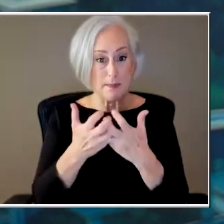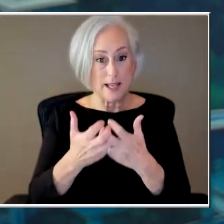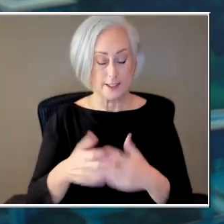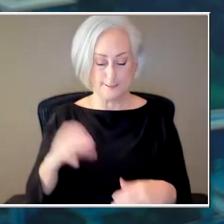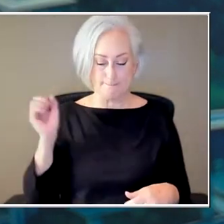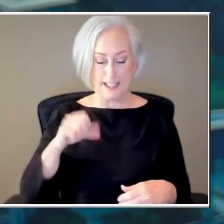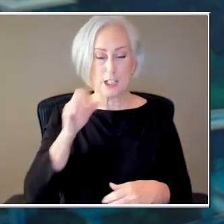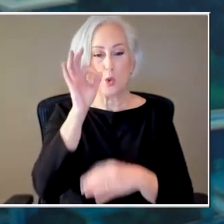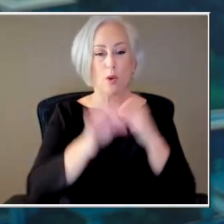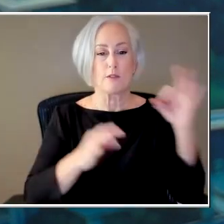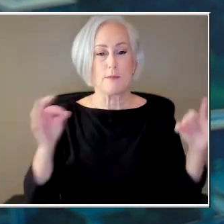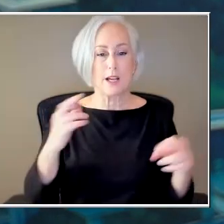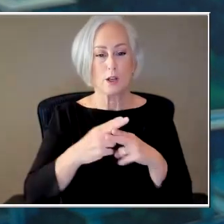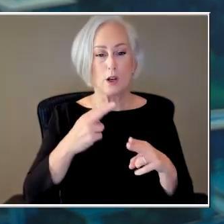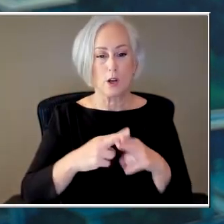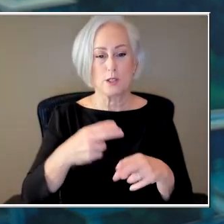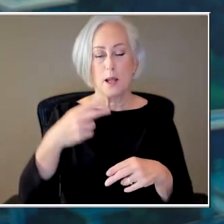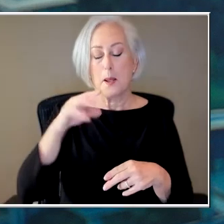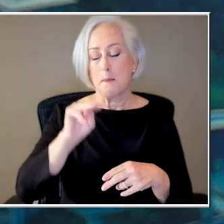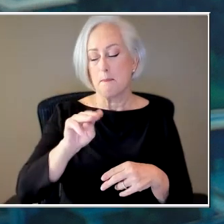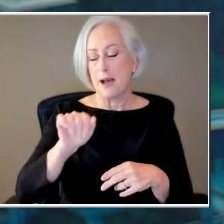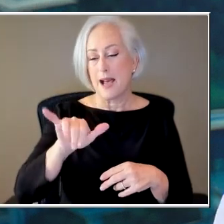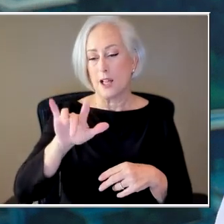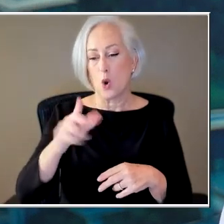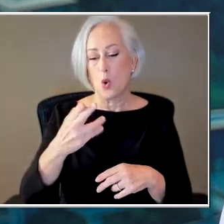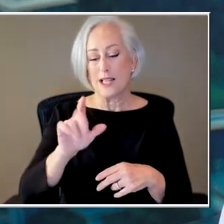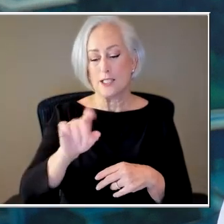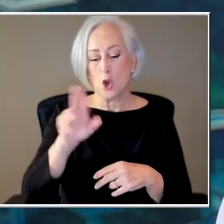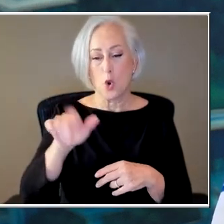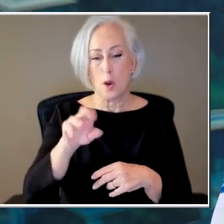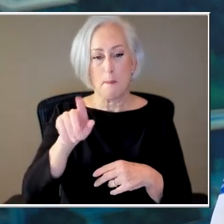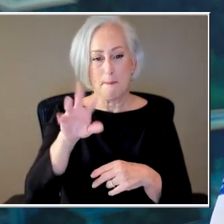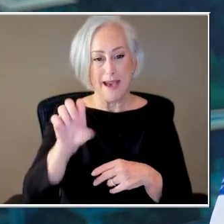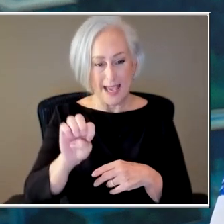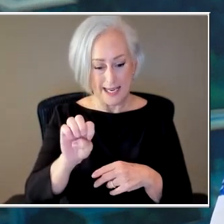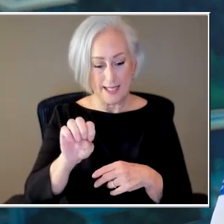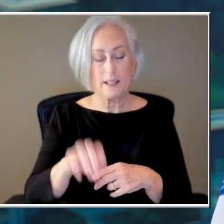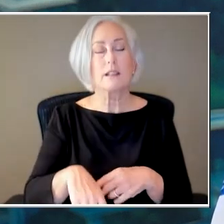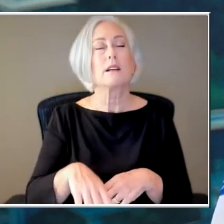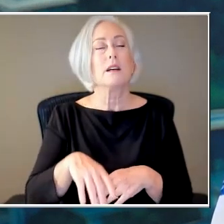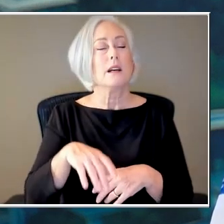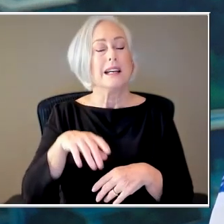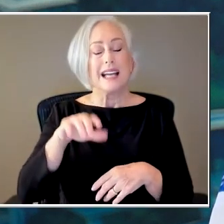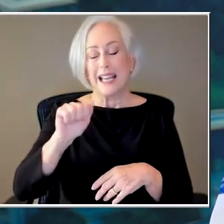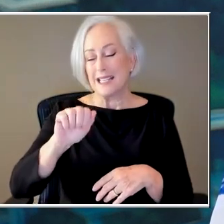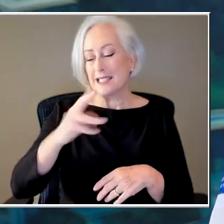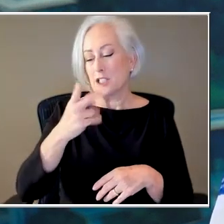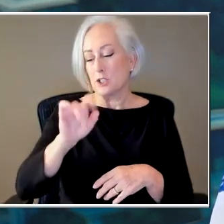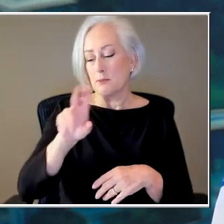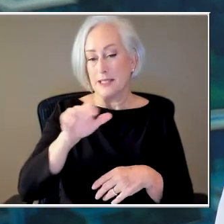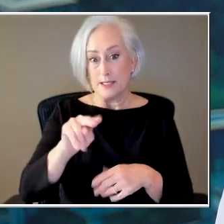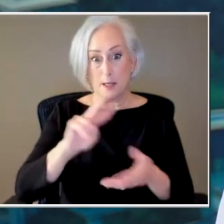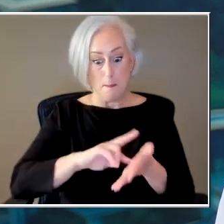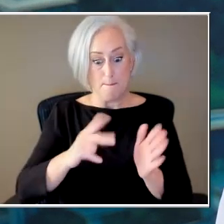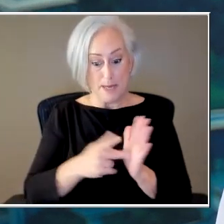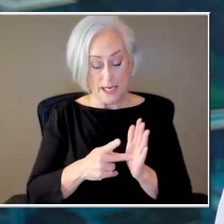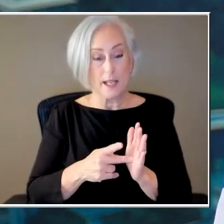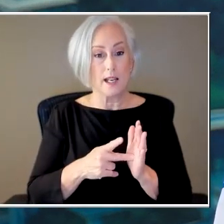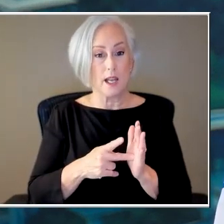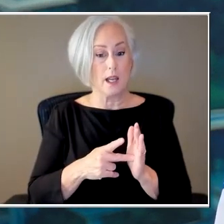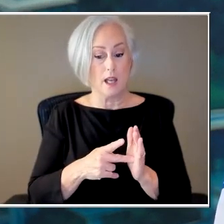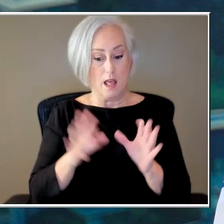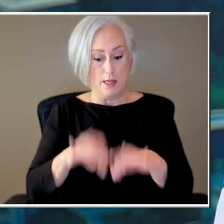minor histocompatibility antigens, which is a mouthful, but they're molecules that are also important in the immune system, but we don't have the